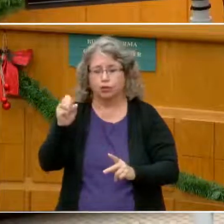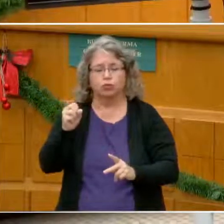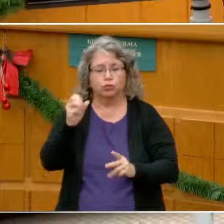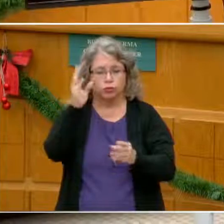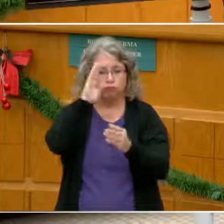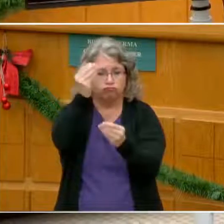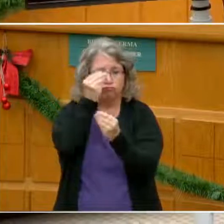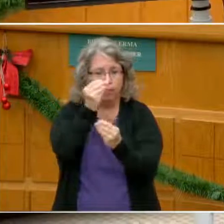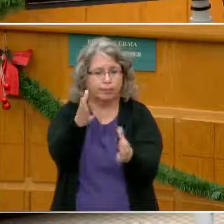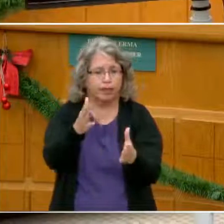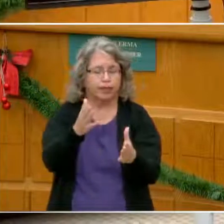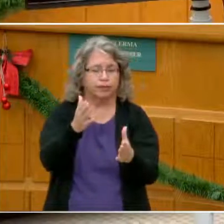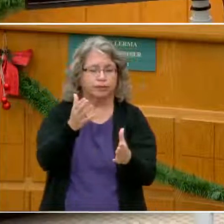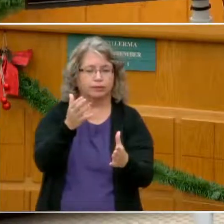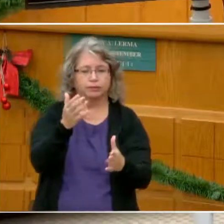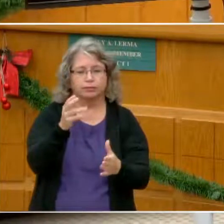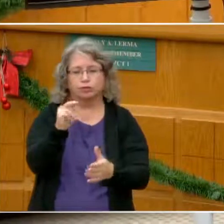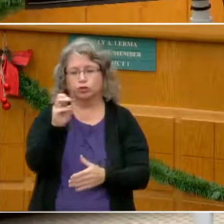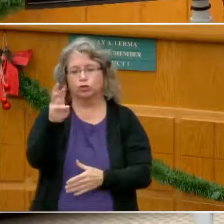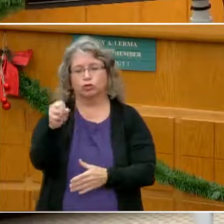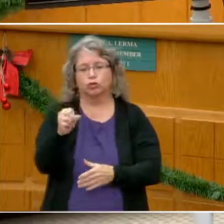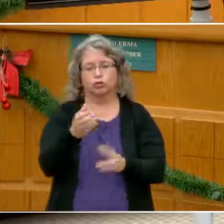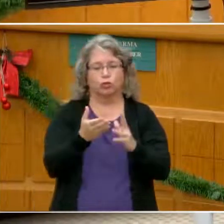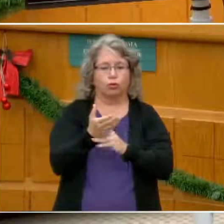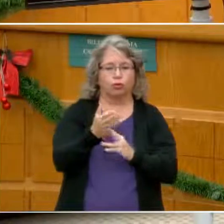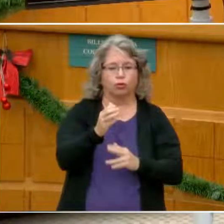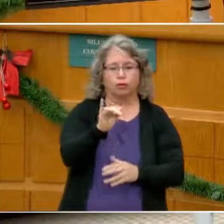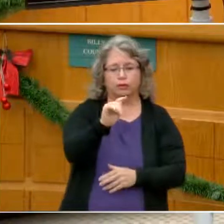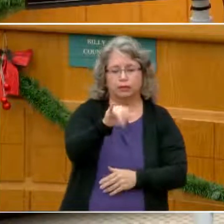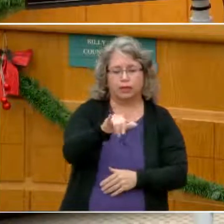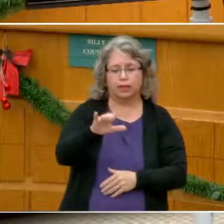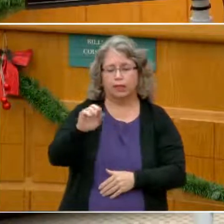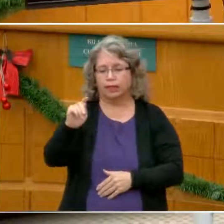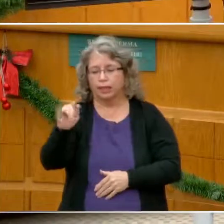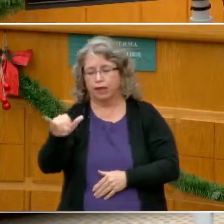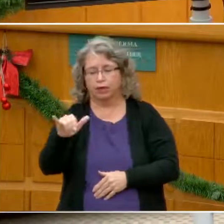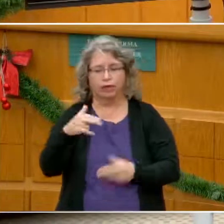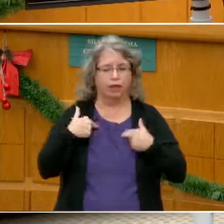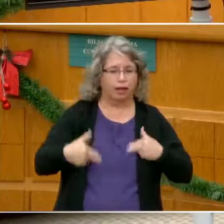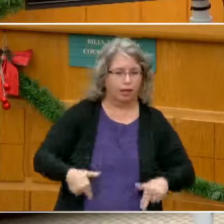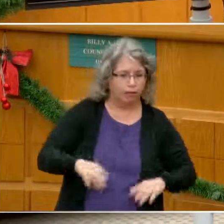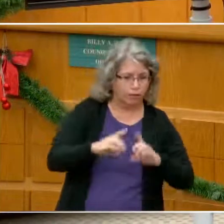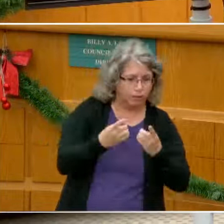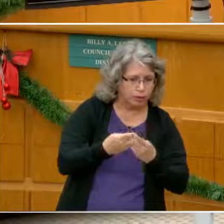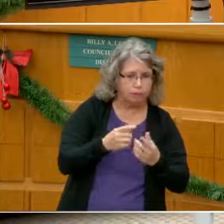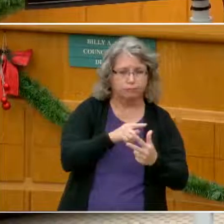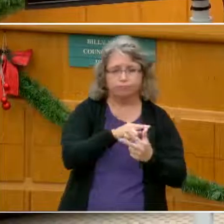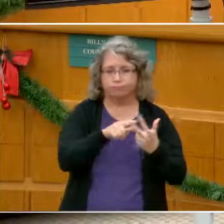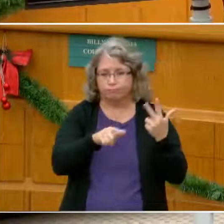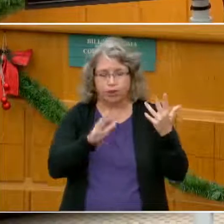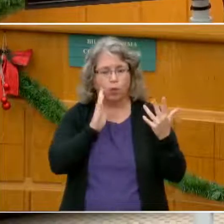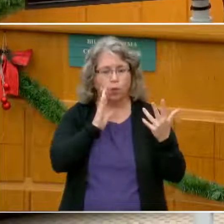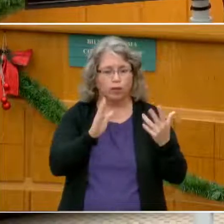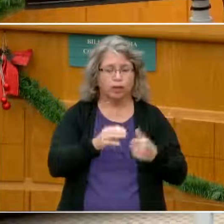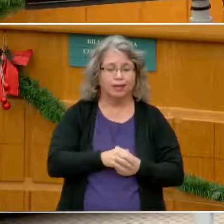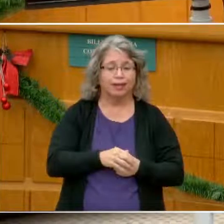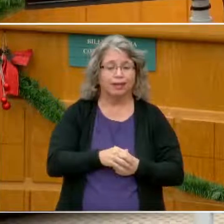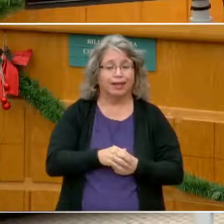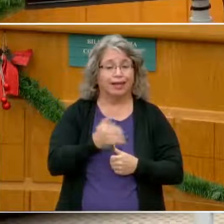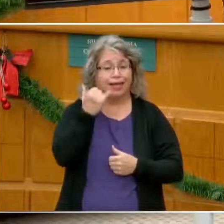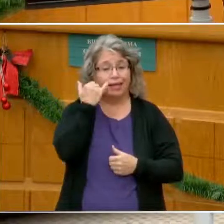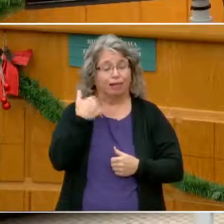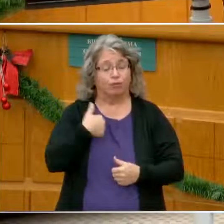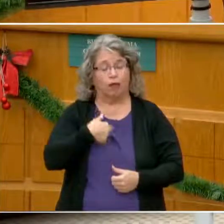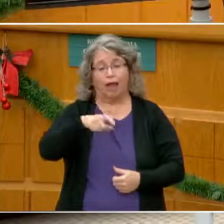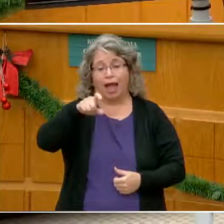Corpus Christi, the county, and also the health district. So, again, if we have to have a press conference,